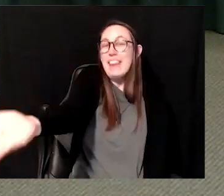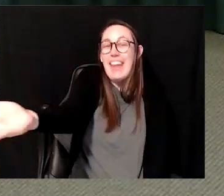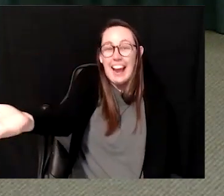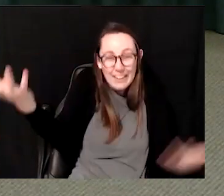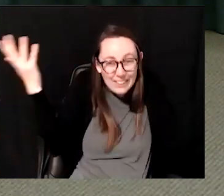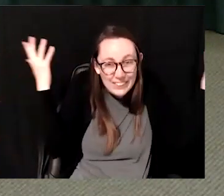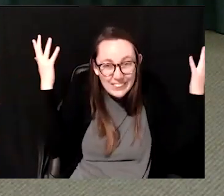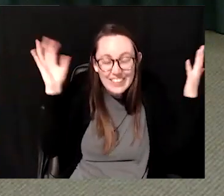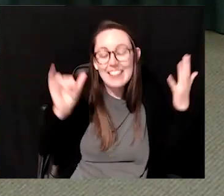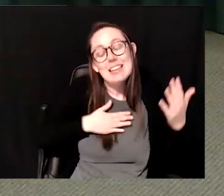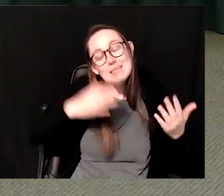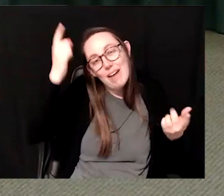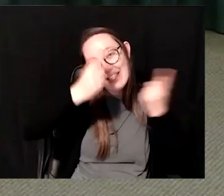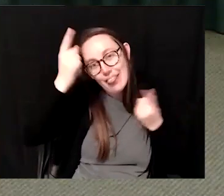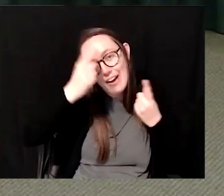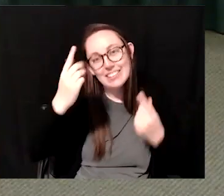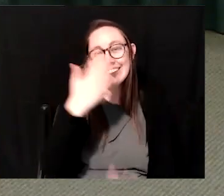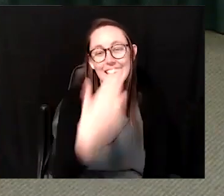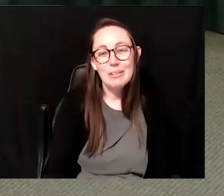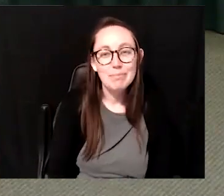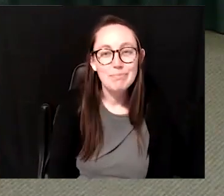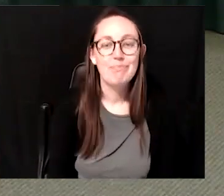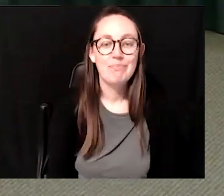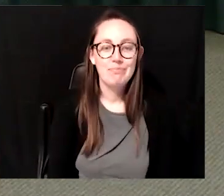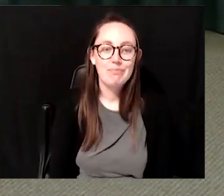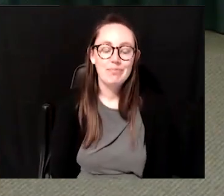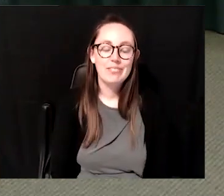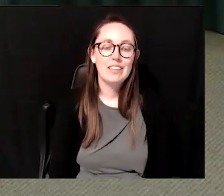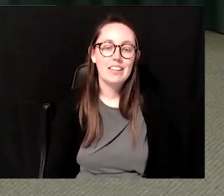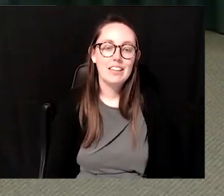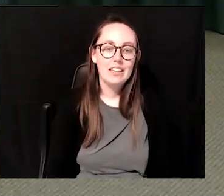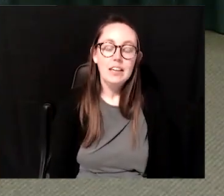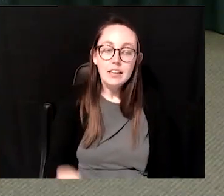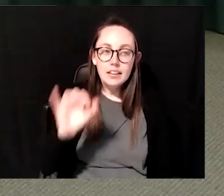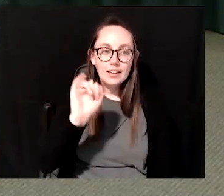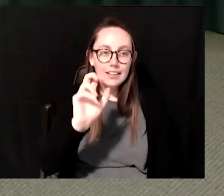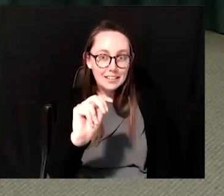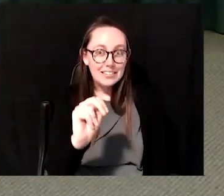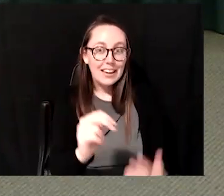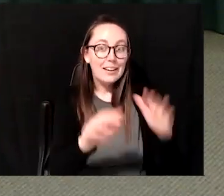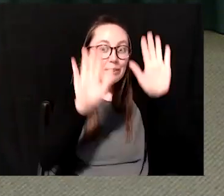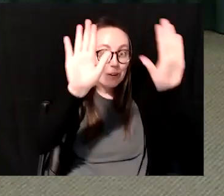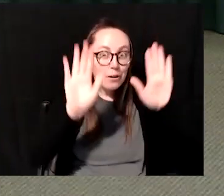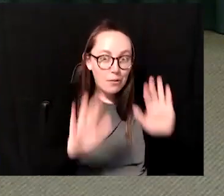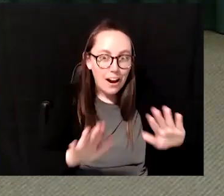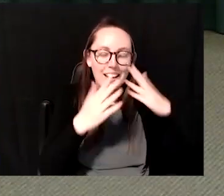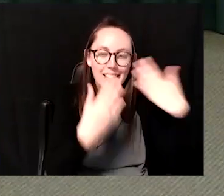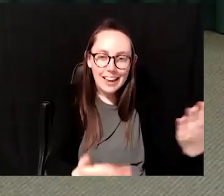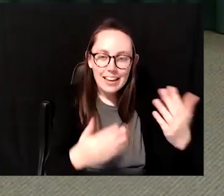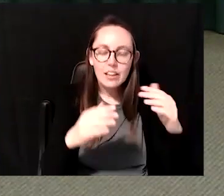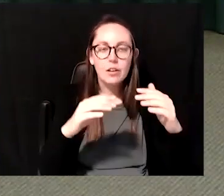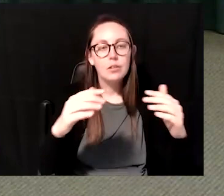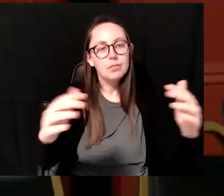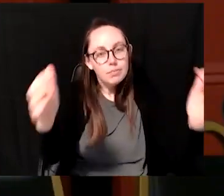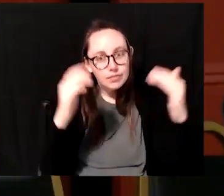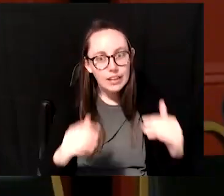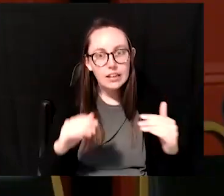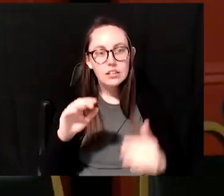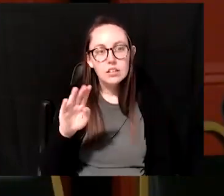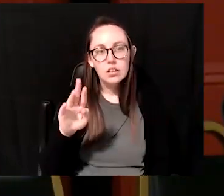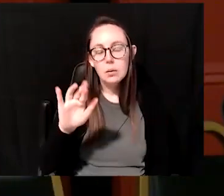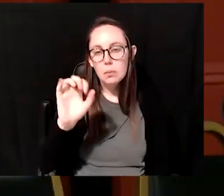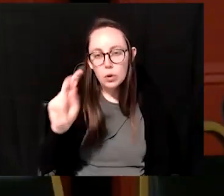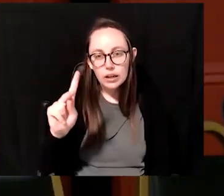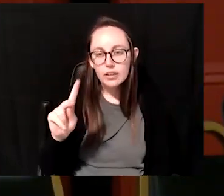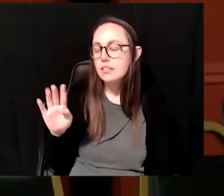thank you great thank you uh all right uh brick and up next french